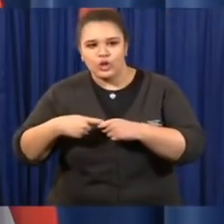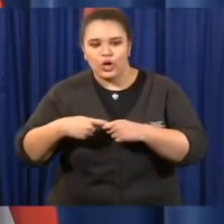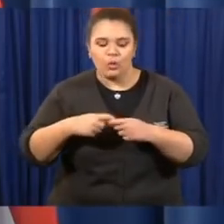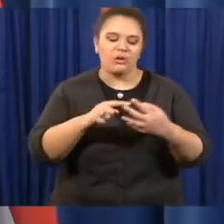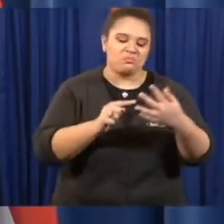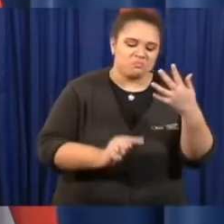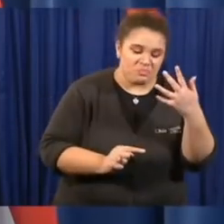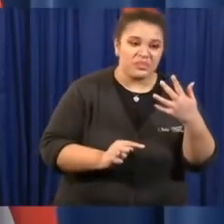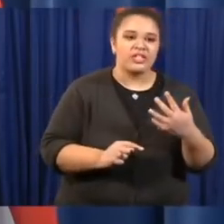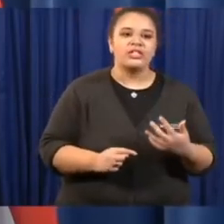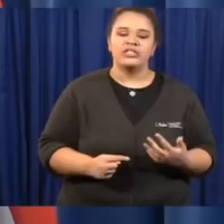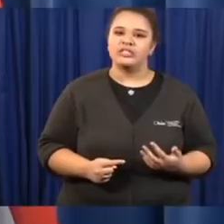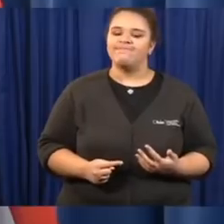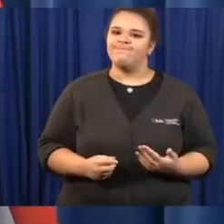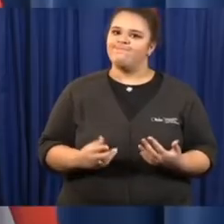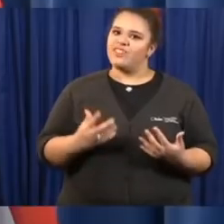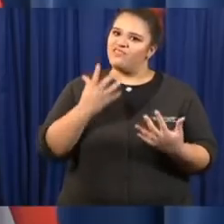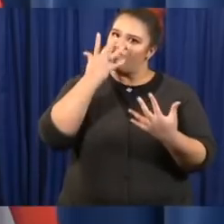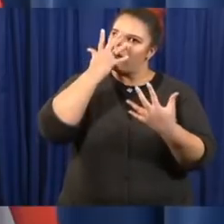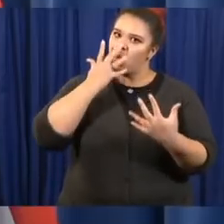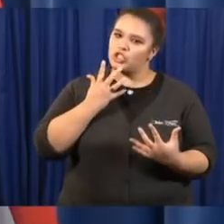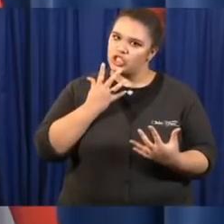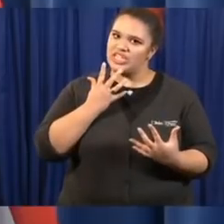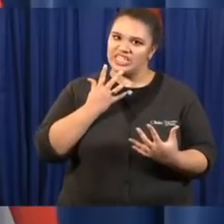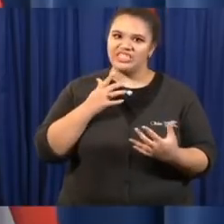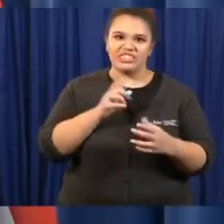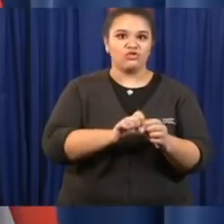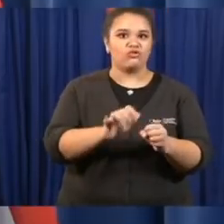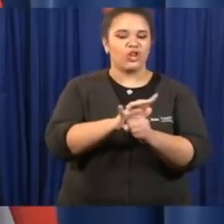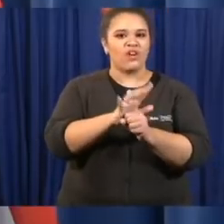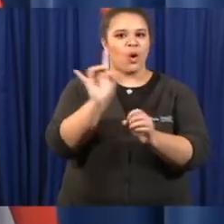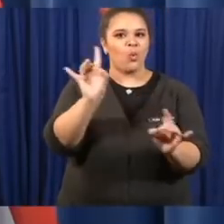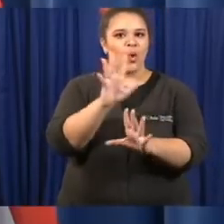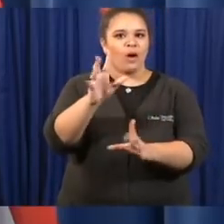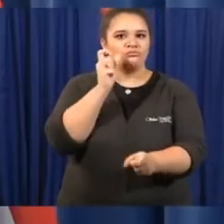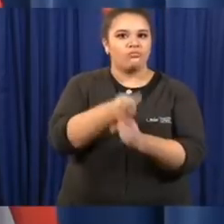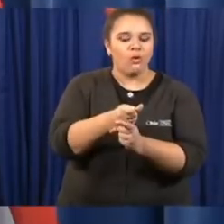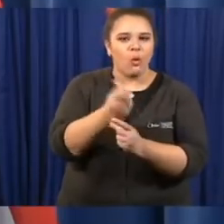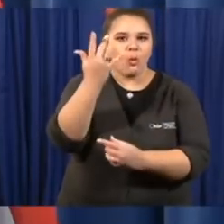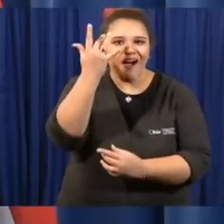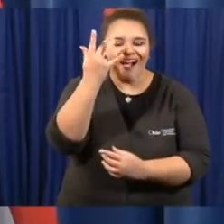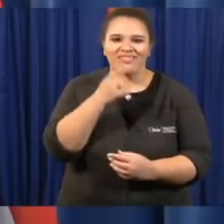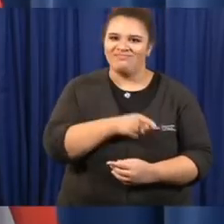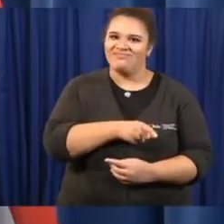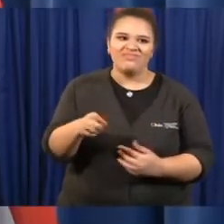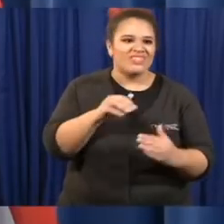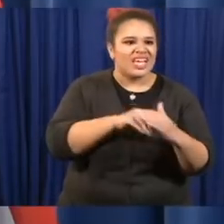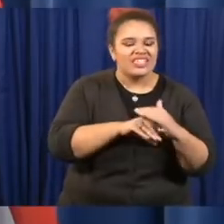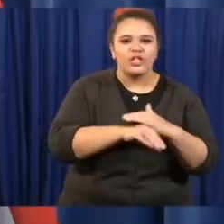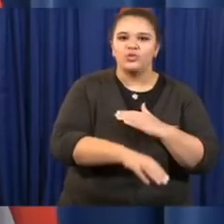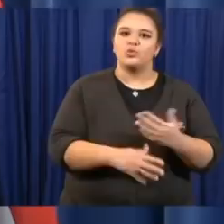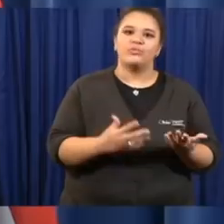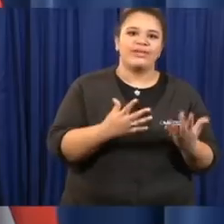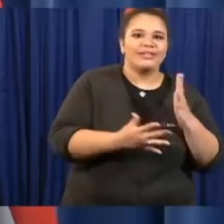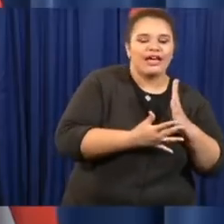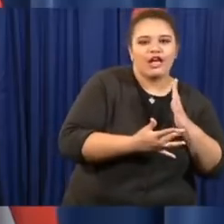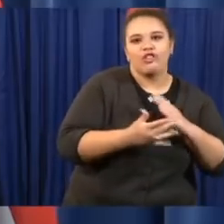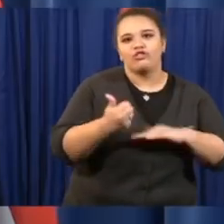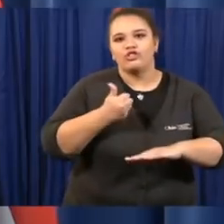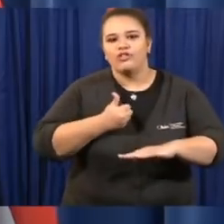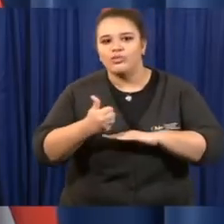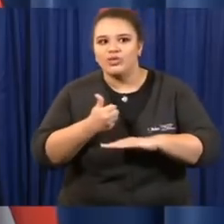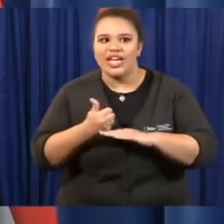hit hard because of technology, you know, lack of technology, transportation. They have to, you know, have different means of